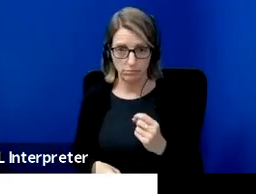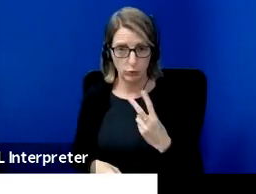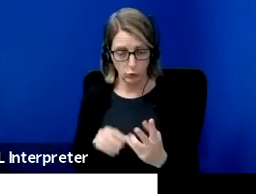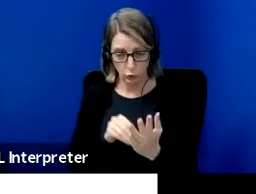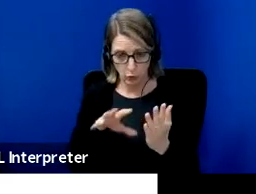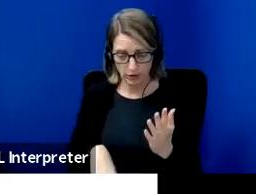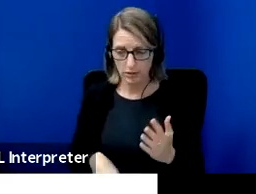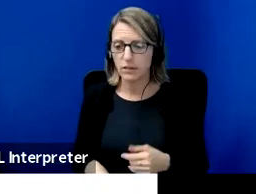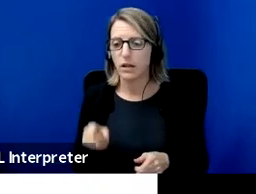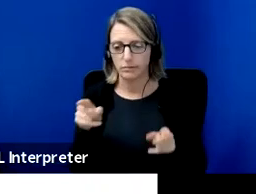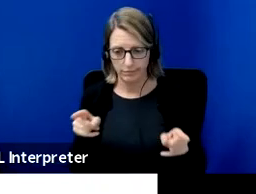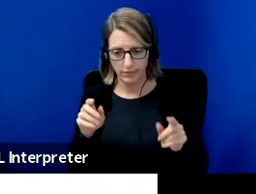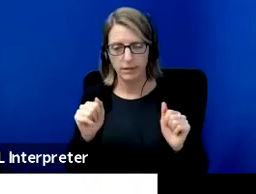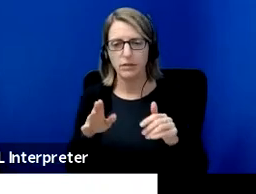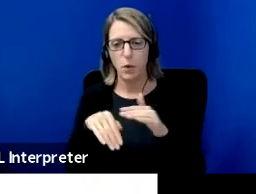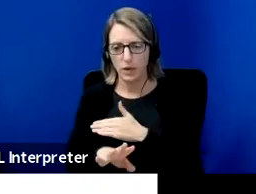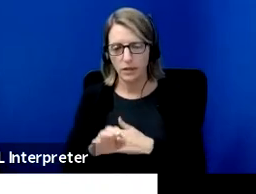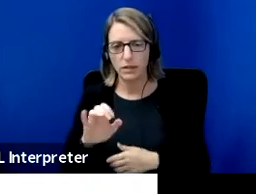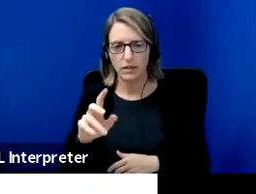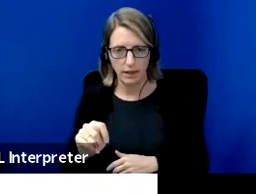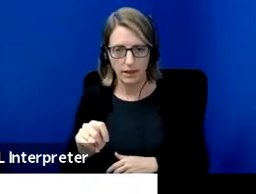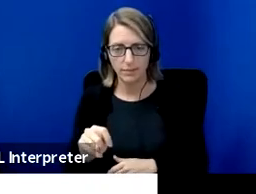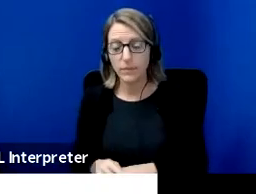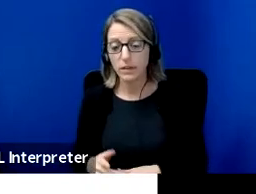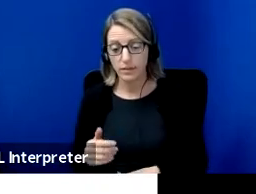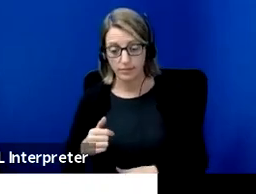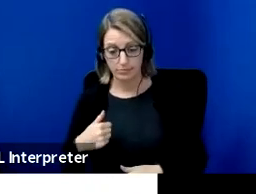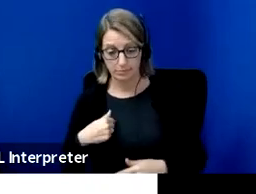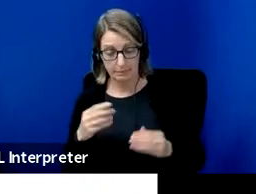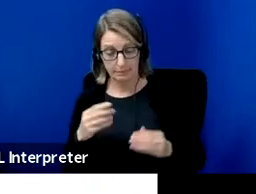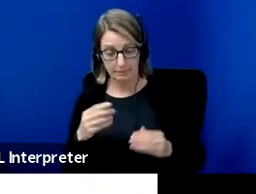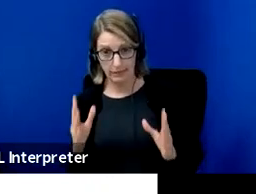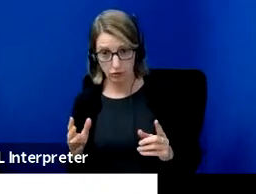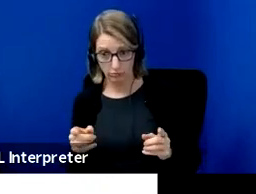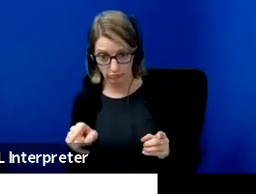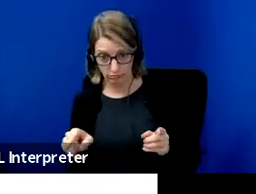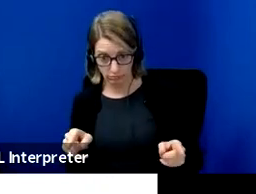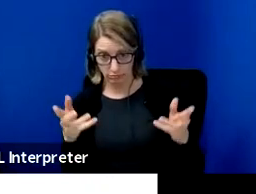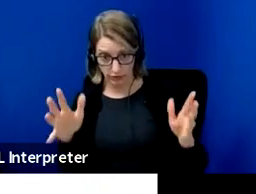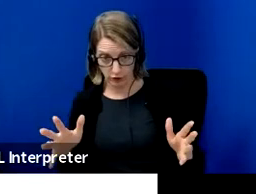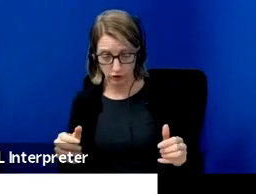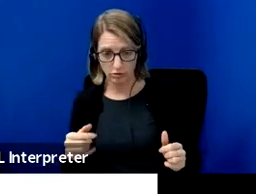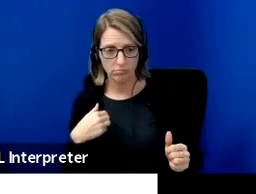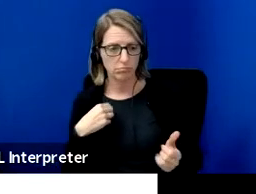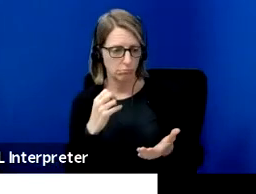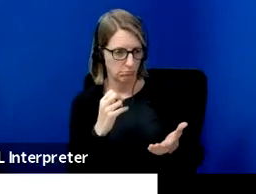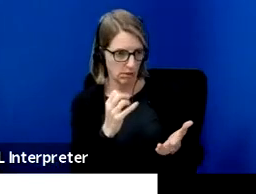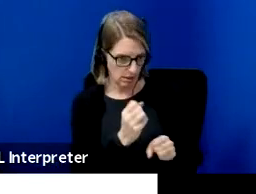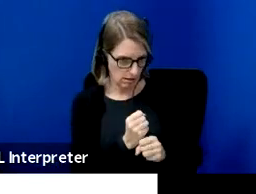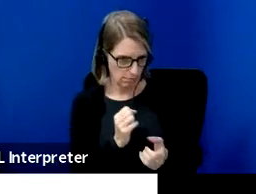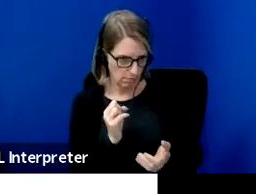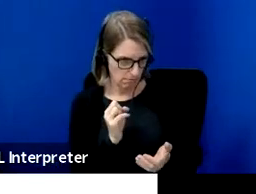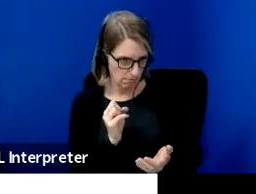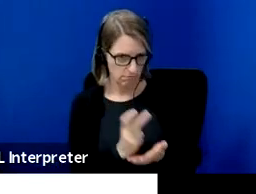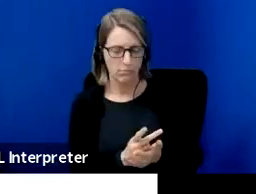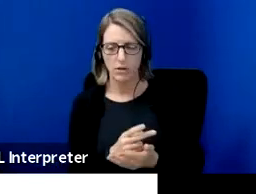and edit those. As a teacher, when they're done, I get it back and I approve them.